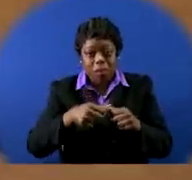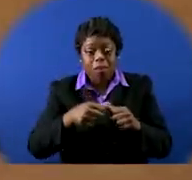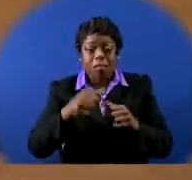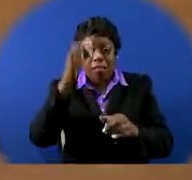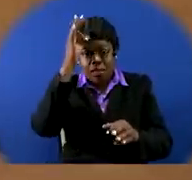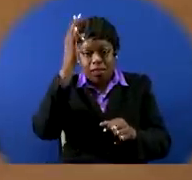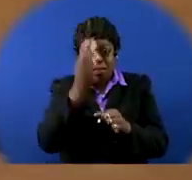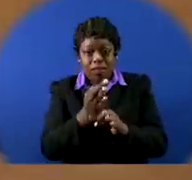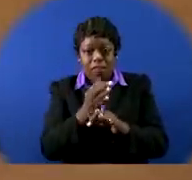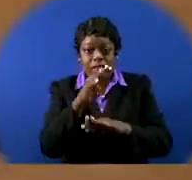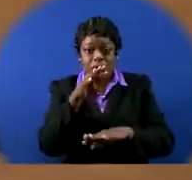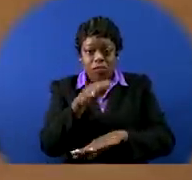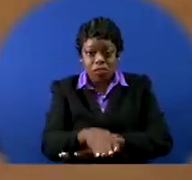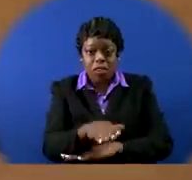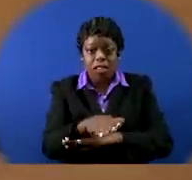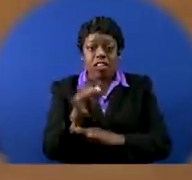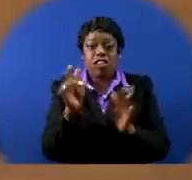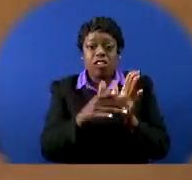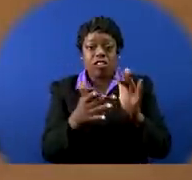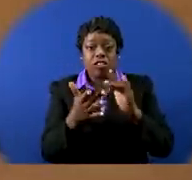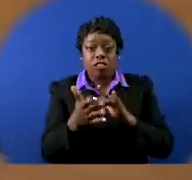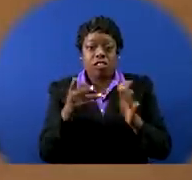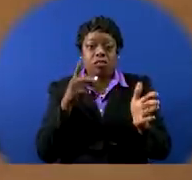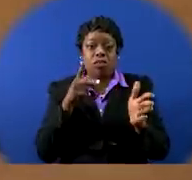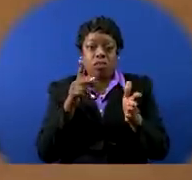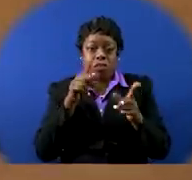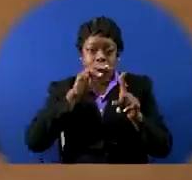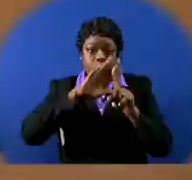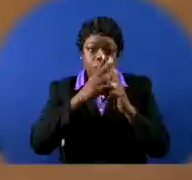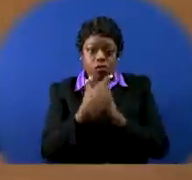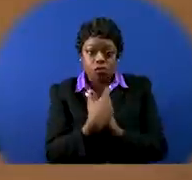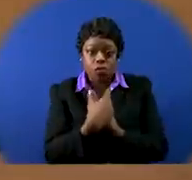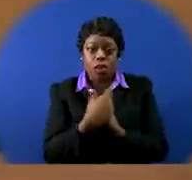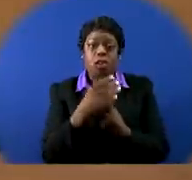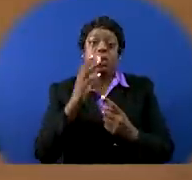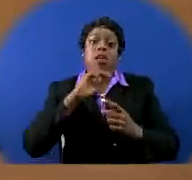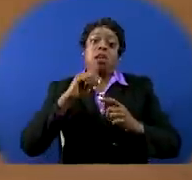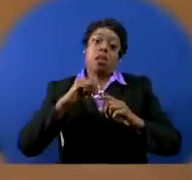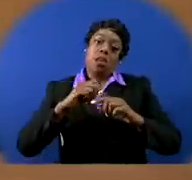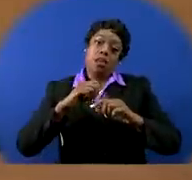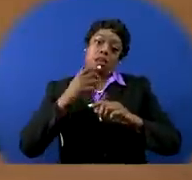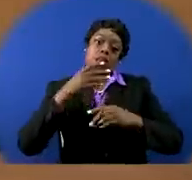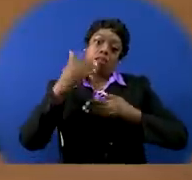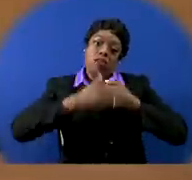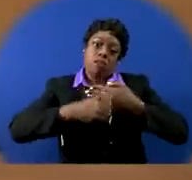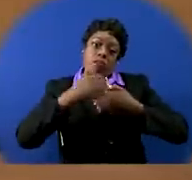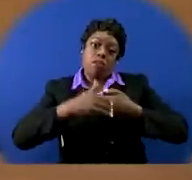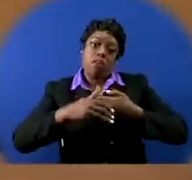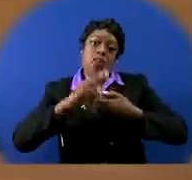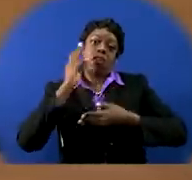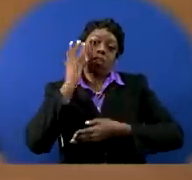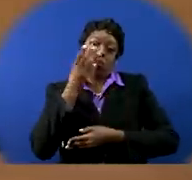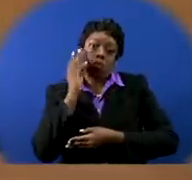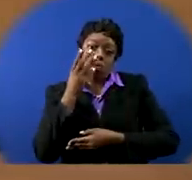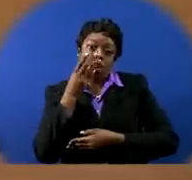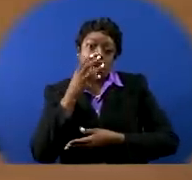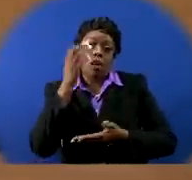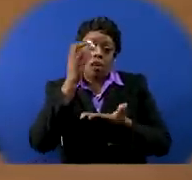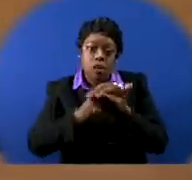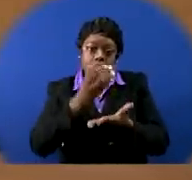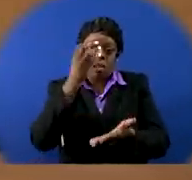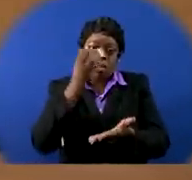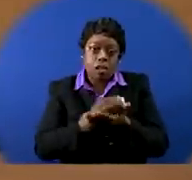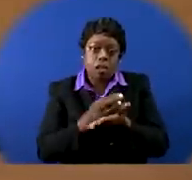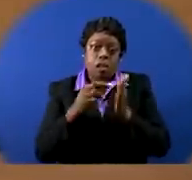We take this bread that represents his broken, battered, bruised body for our sins, and we take the cup